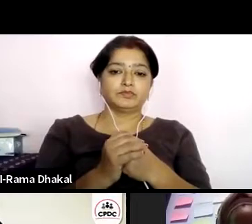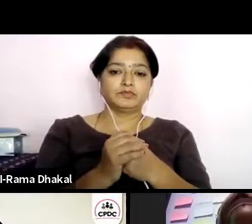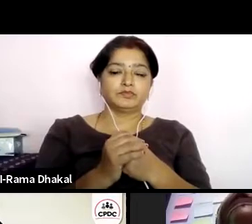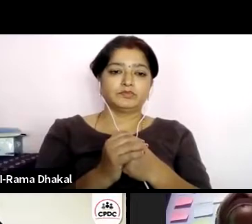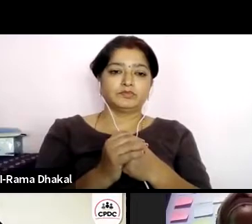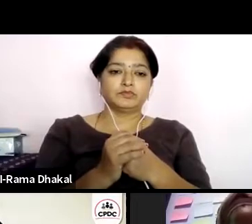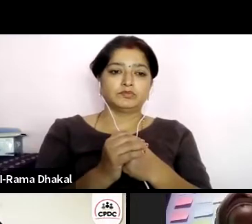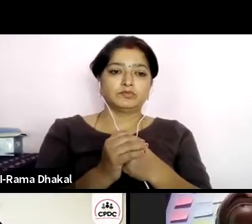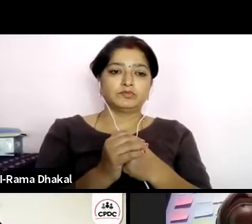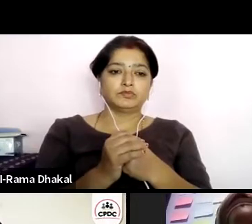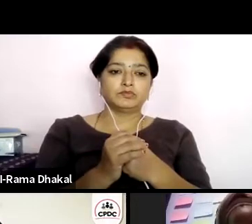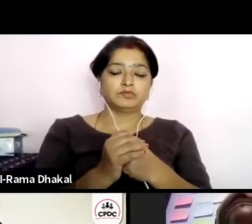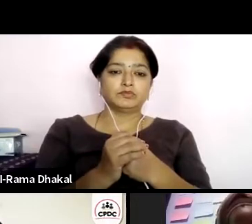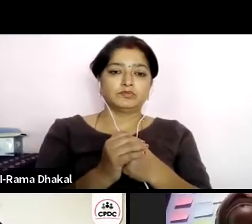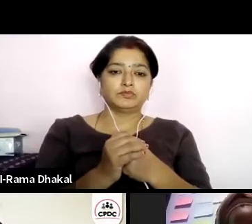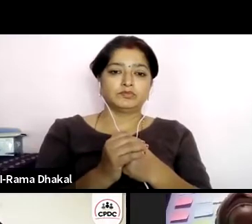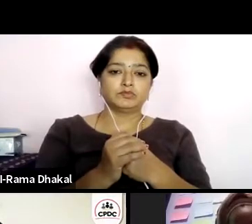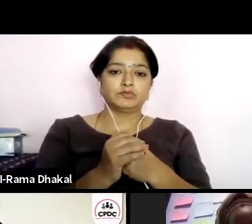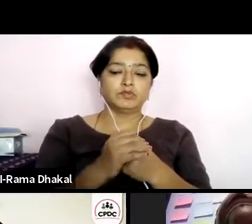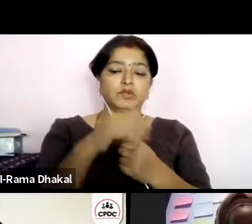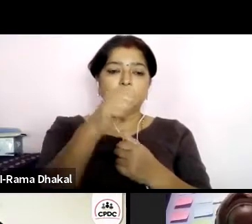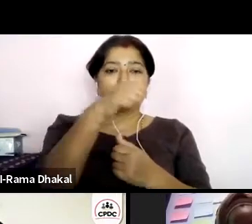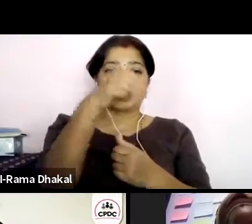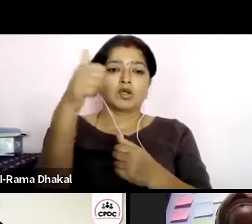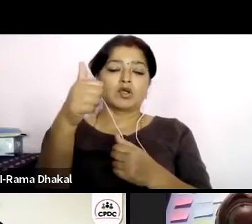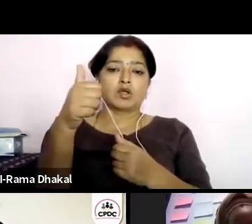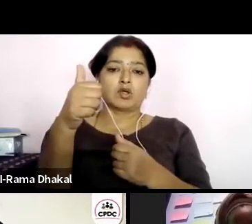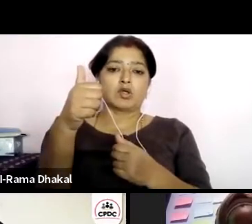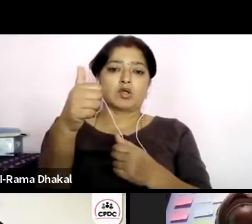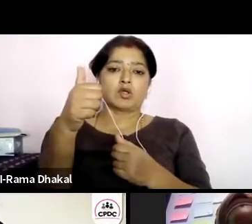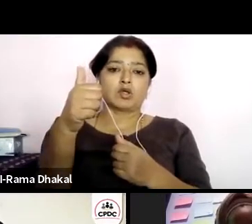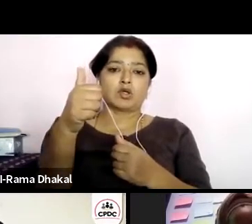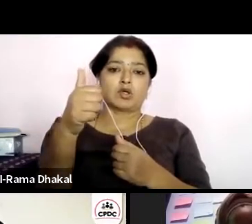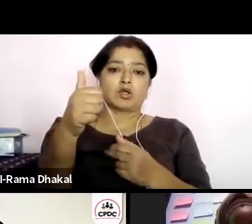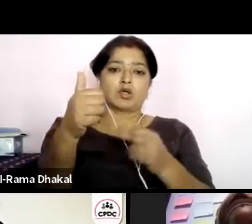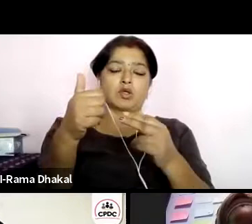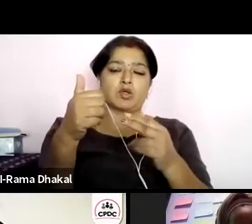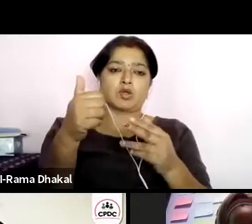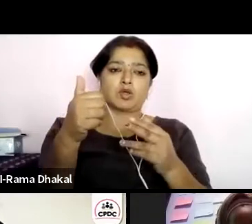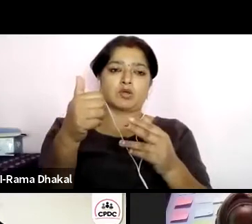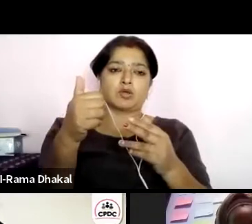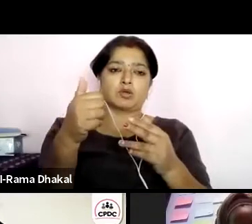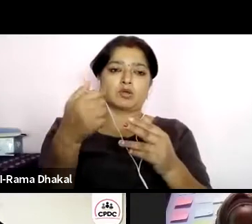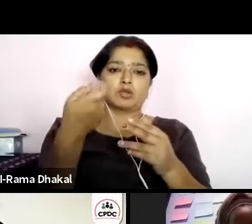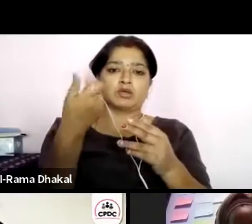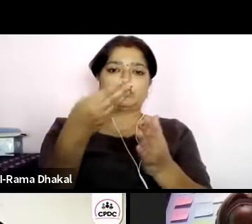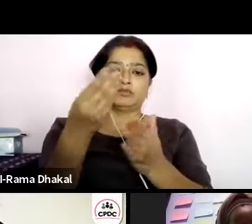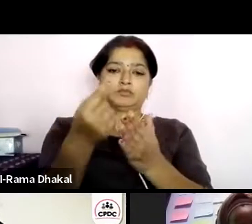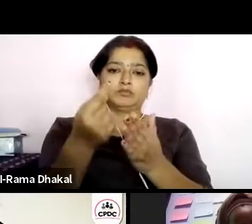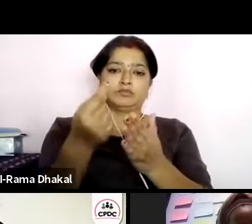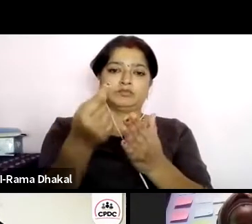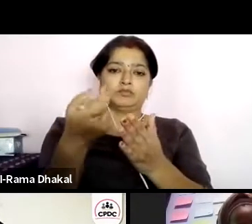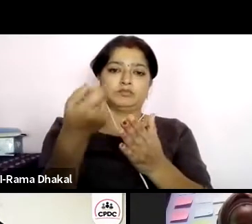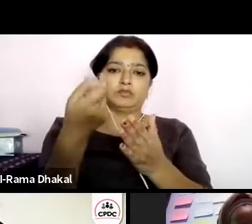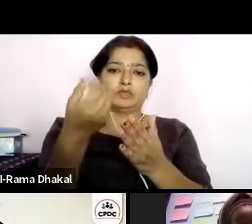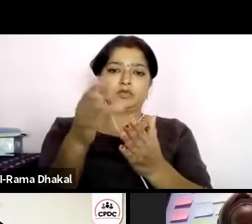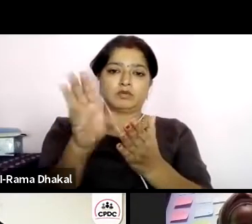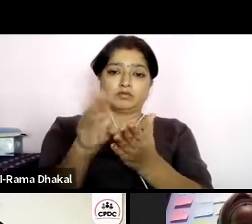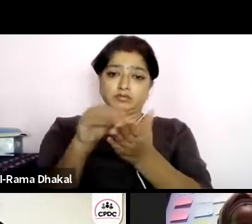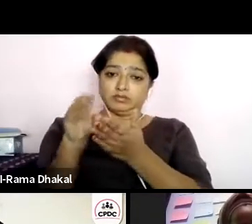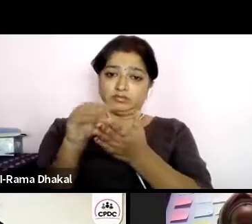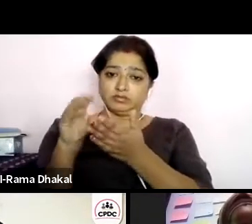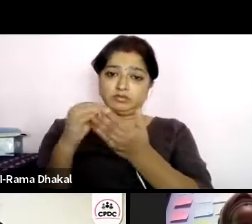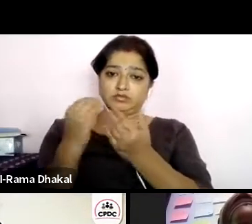funding is an issue for certain things, funding and training. So for us to educate people